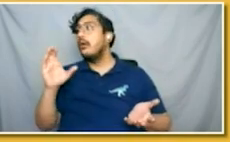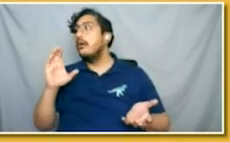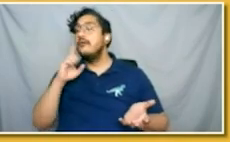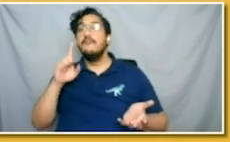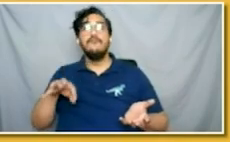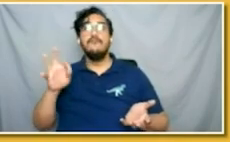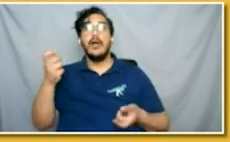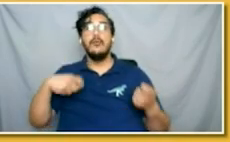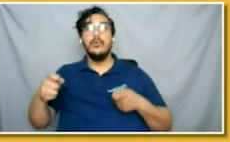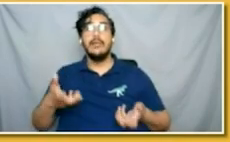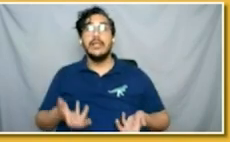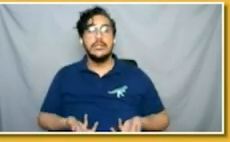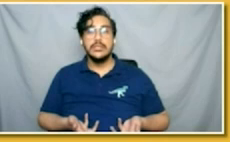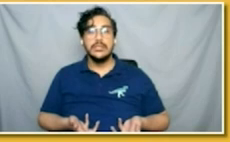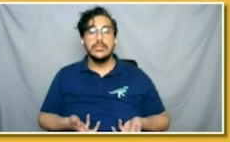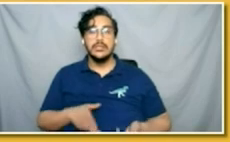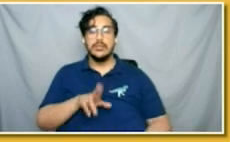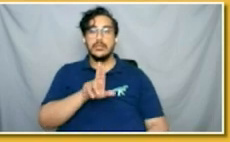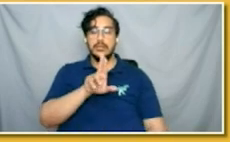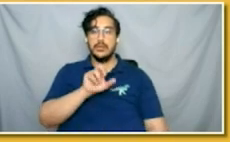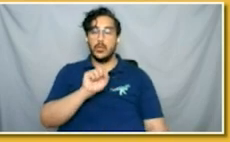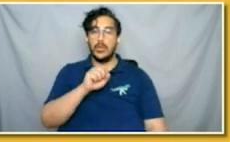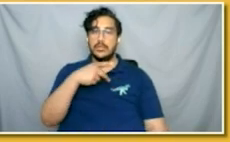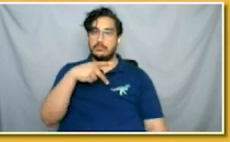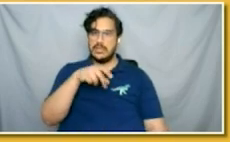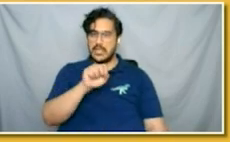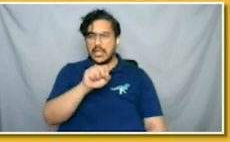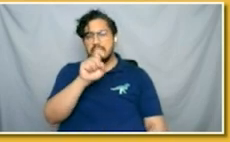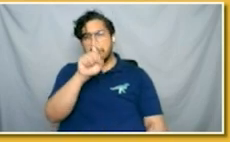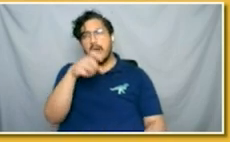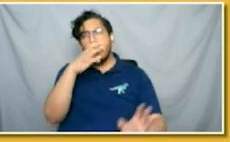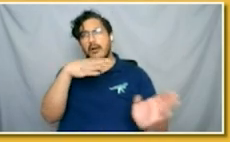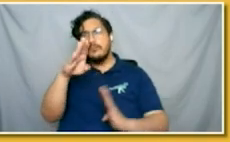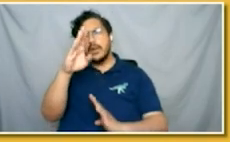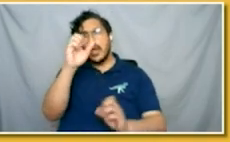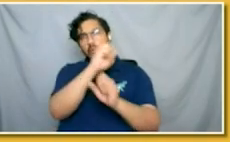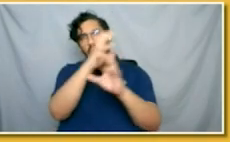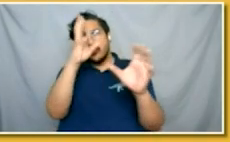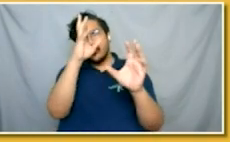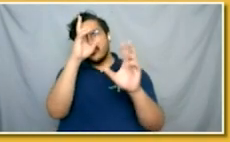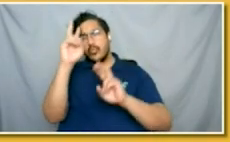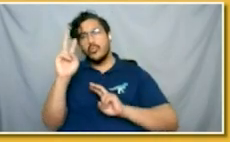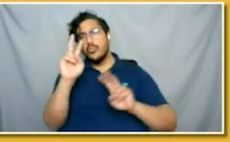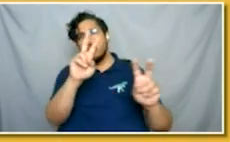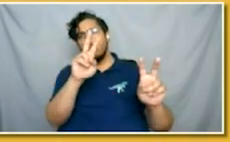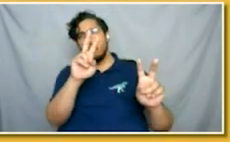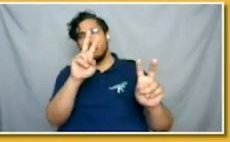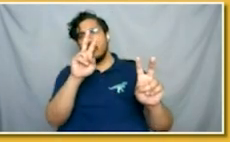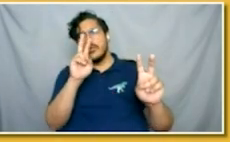USPS got to look to the future, and we got to go from the brick and mortar to kind